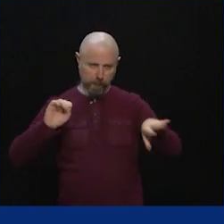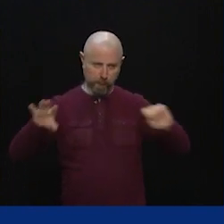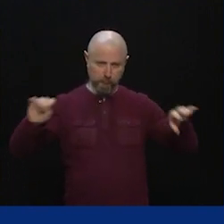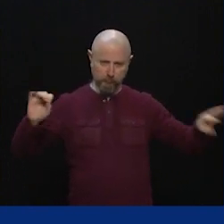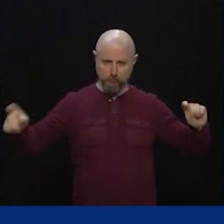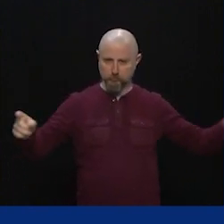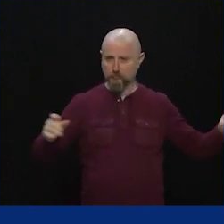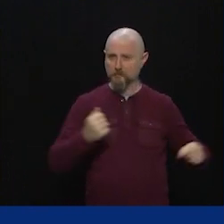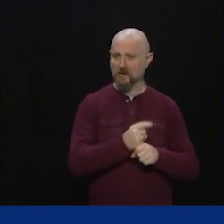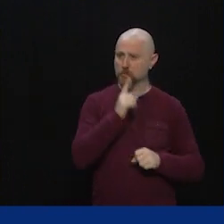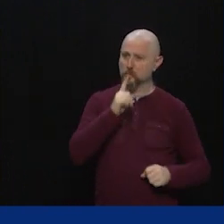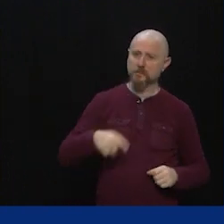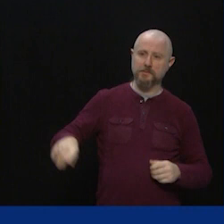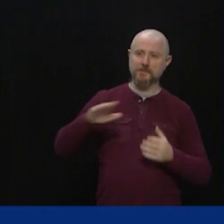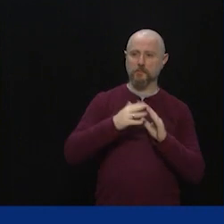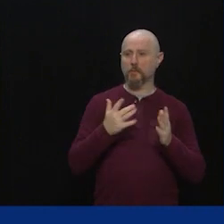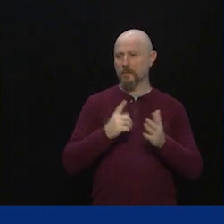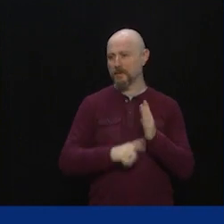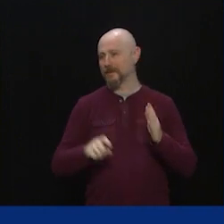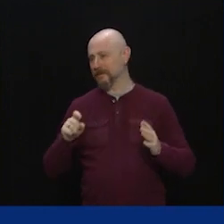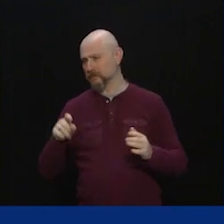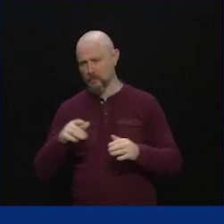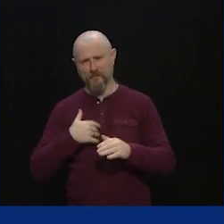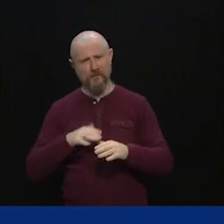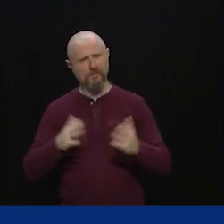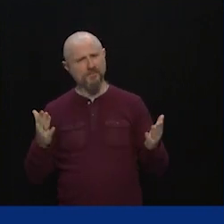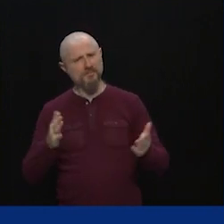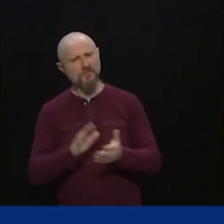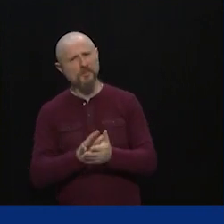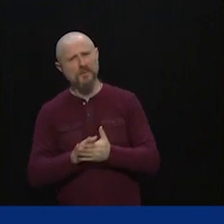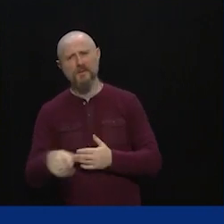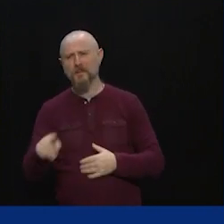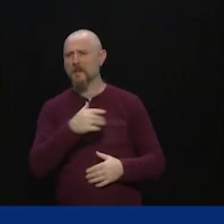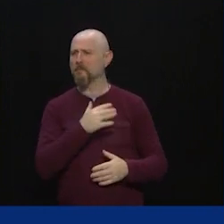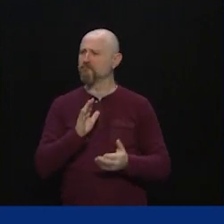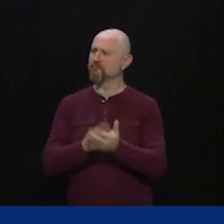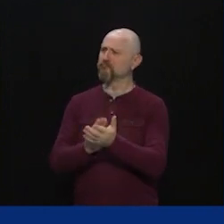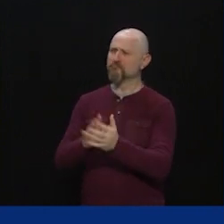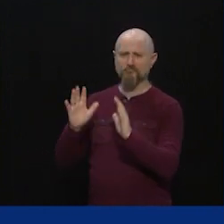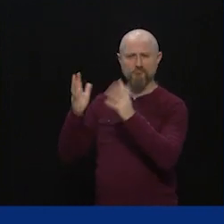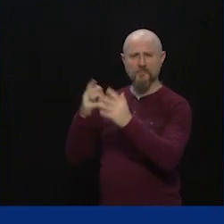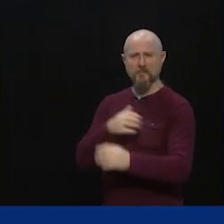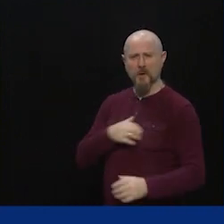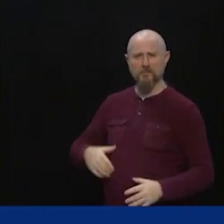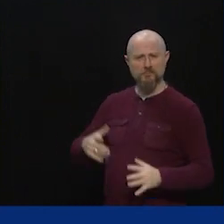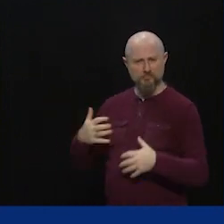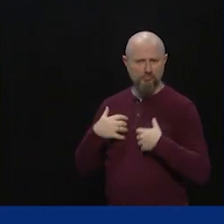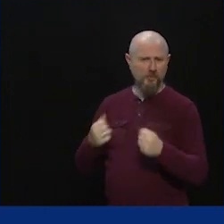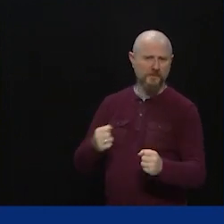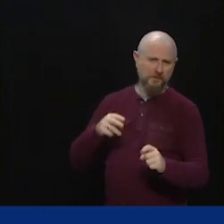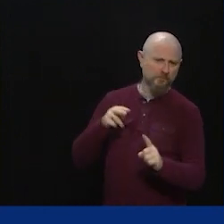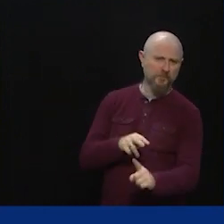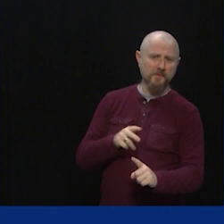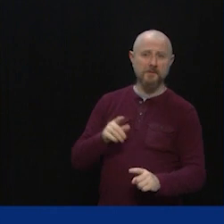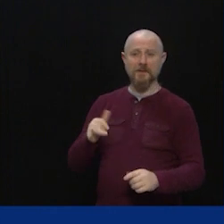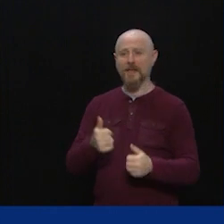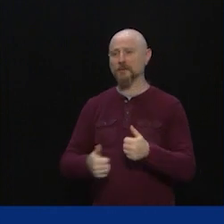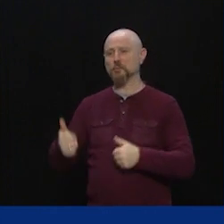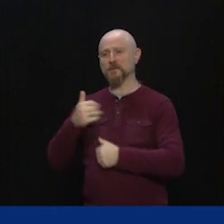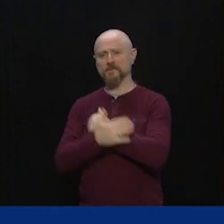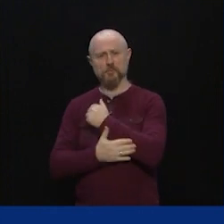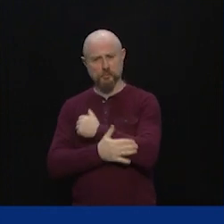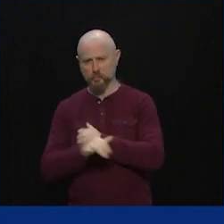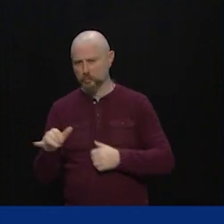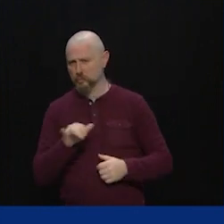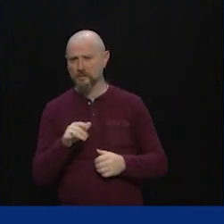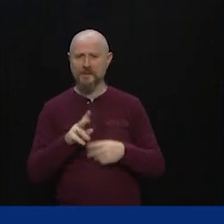to stay open. And I commend the mayor's leadership for taking a strong position on this, and the county executive. This kind of leadership is why parents